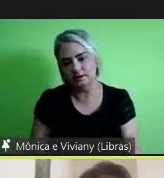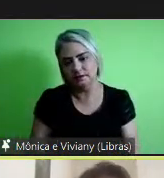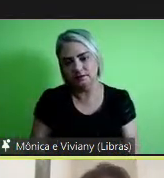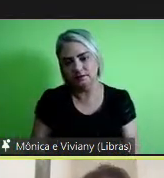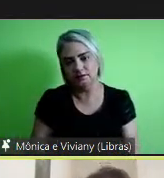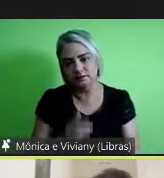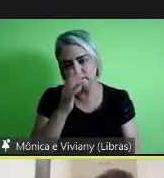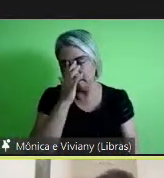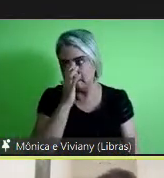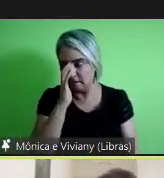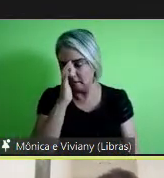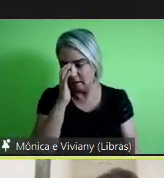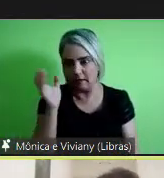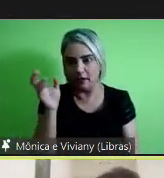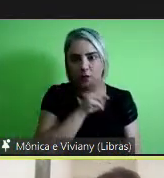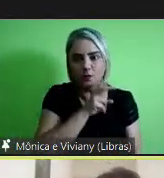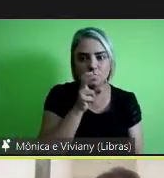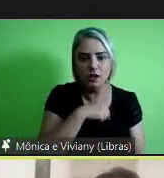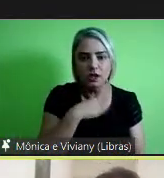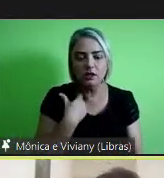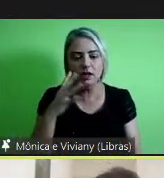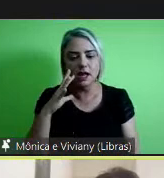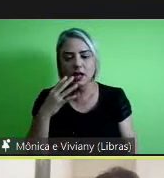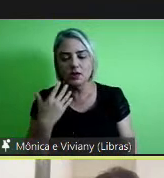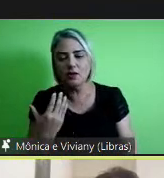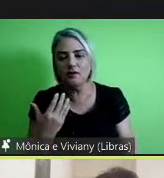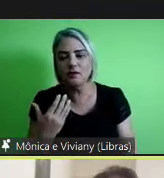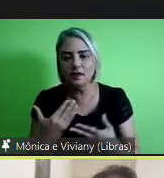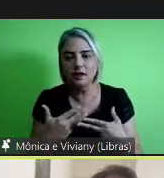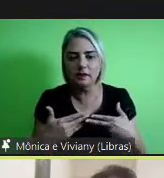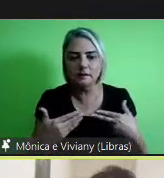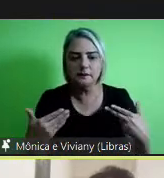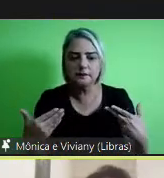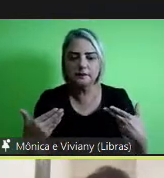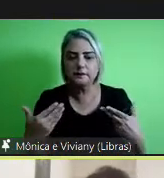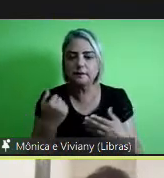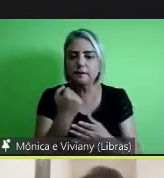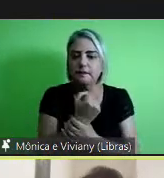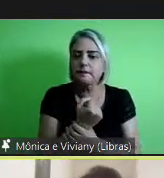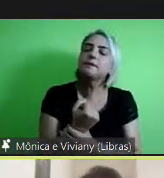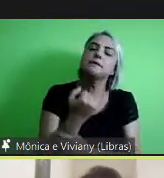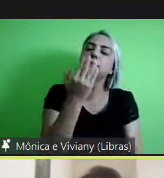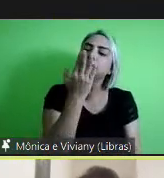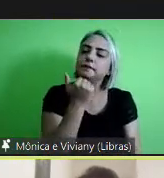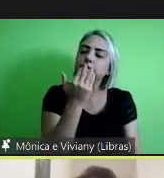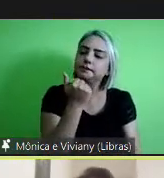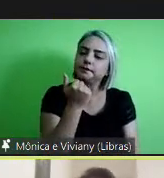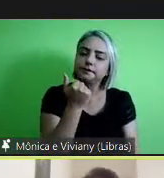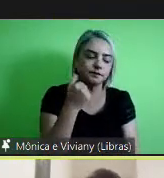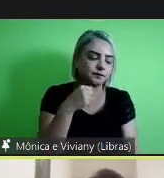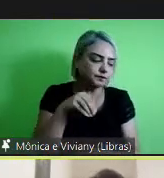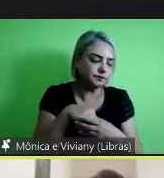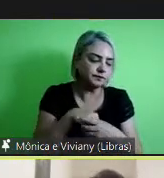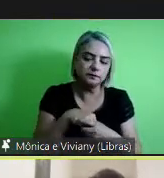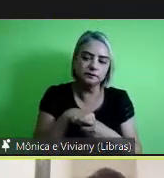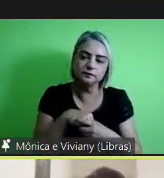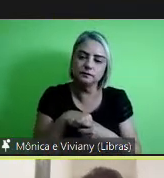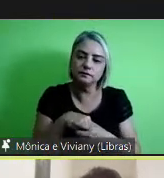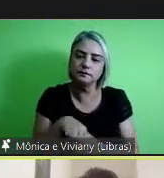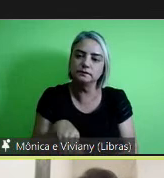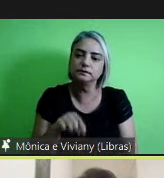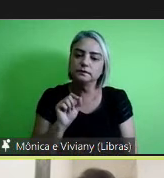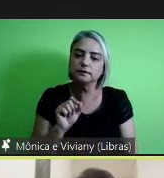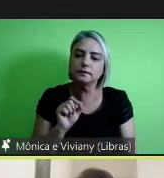consequences of the climate change. And it's very important for us to look at the food security